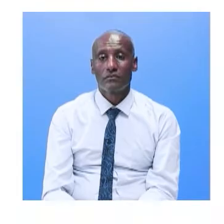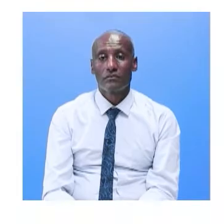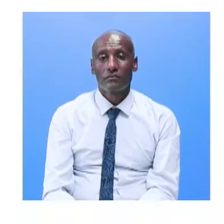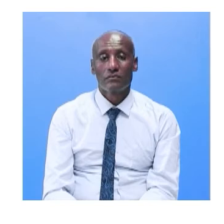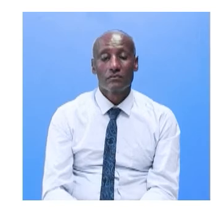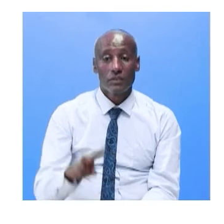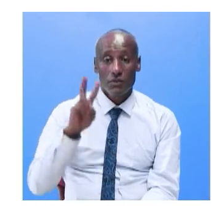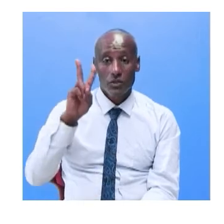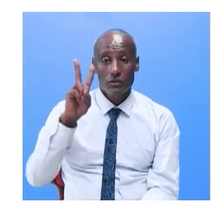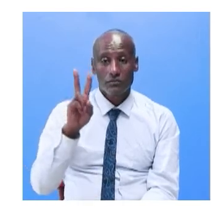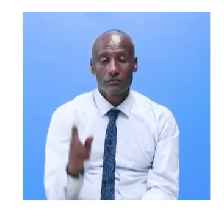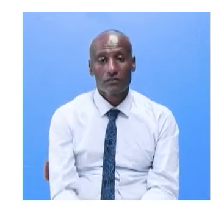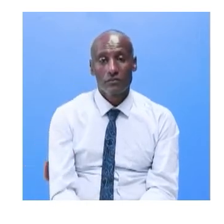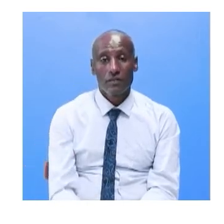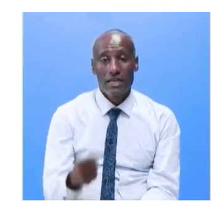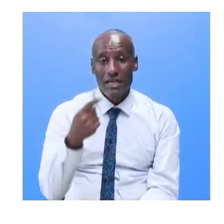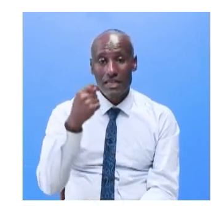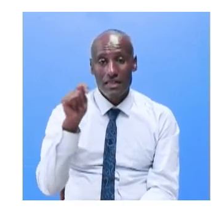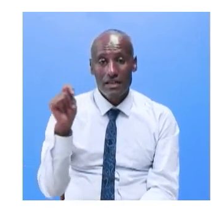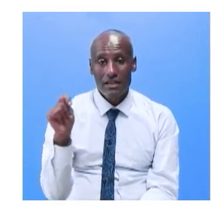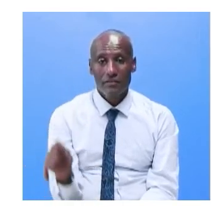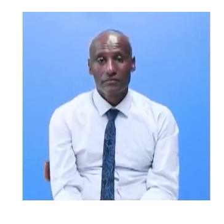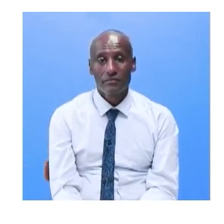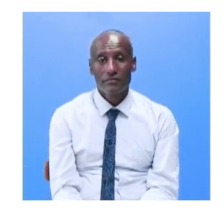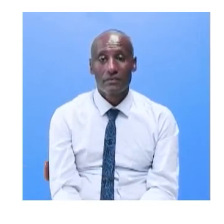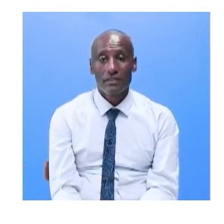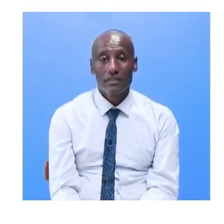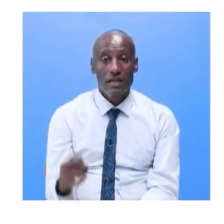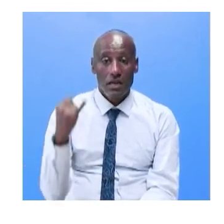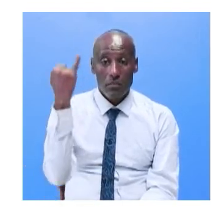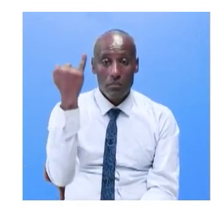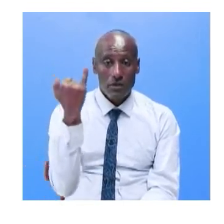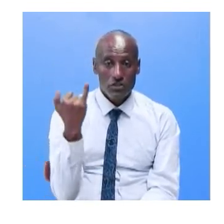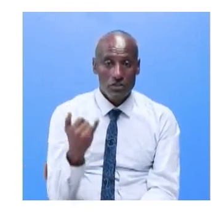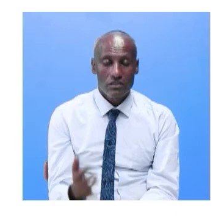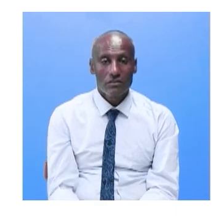Question number 2. The picture